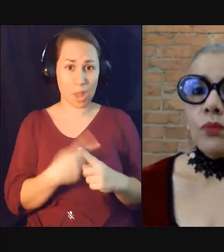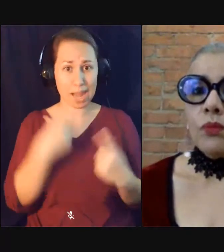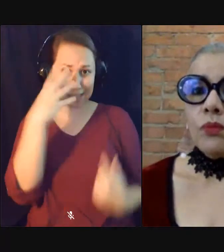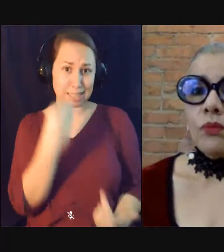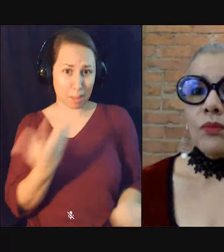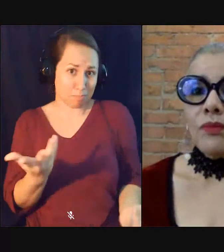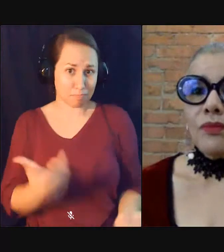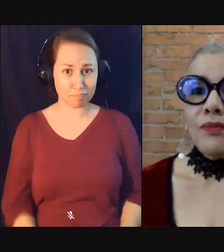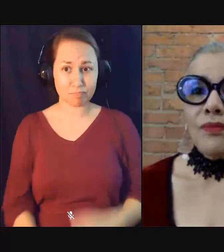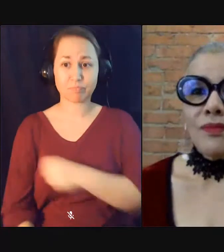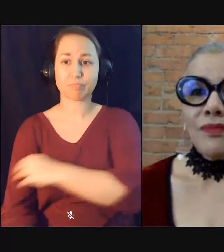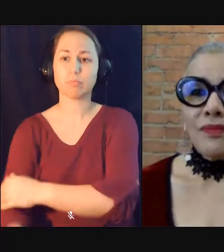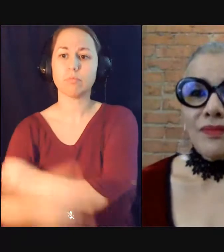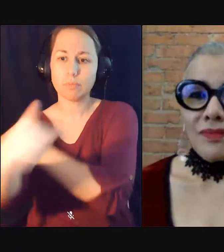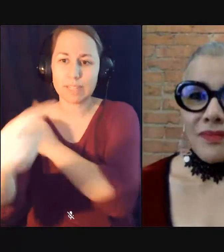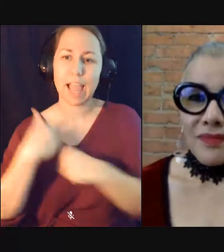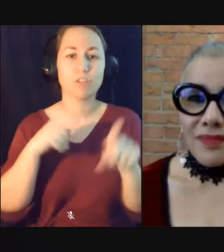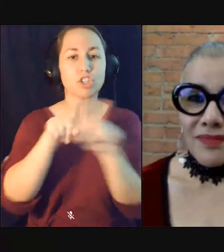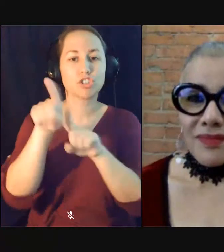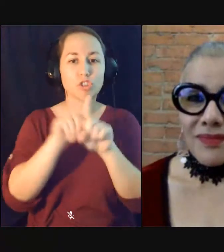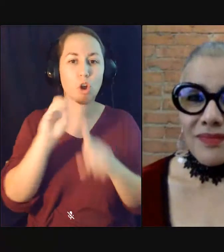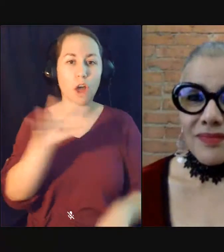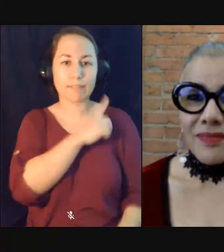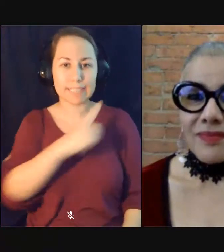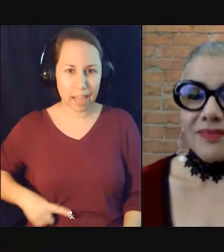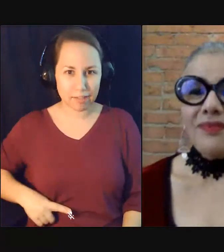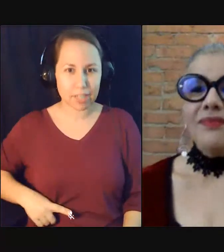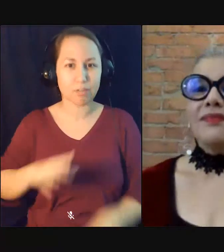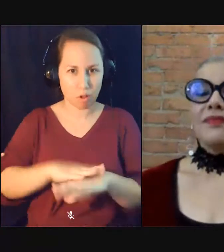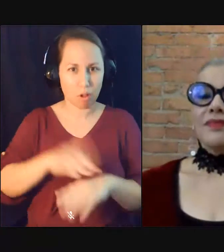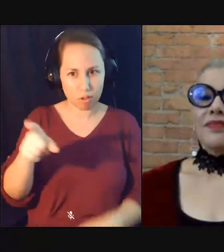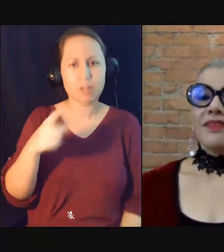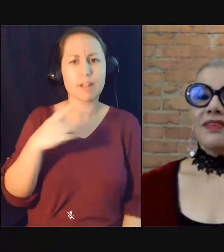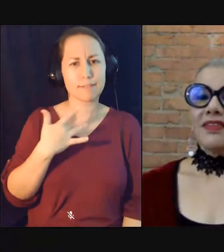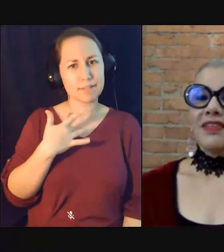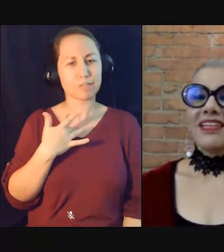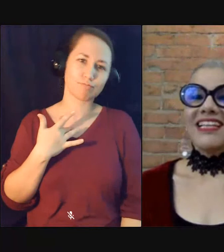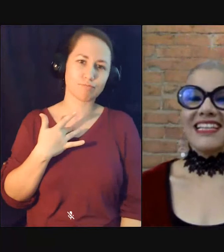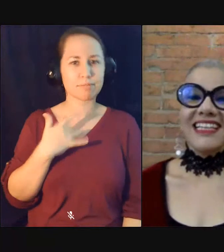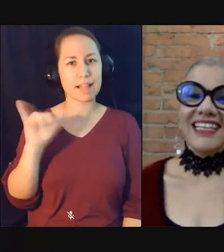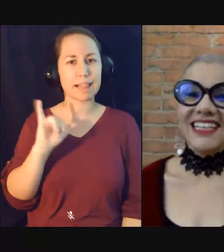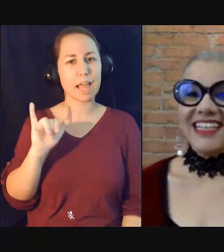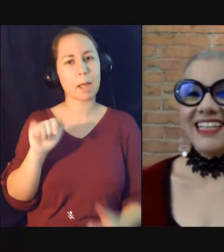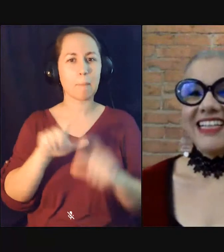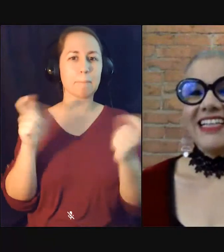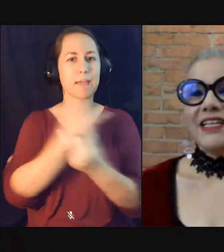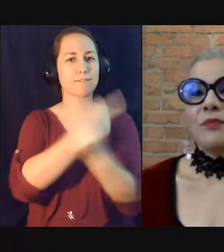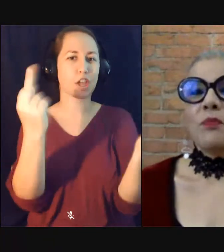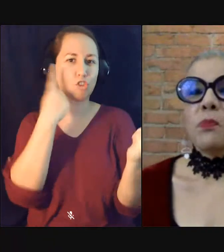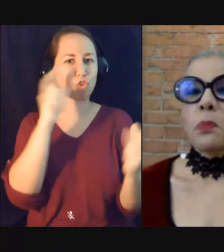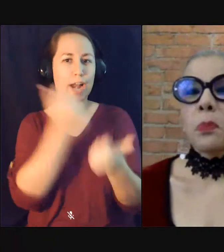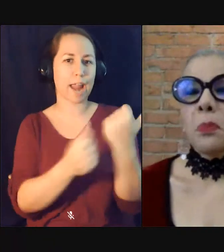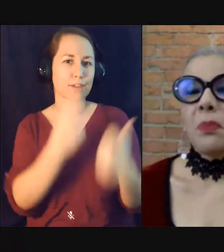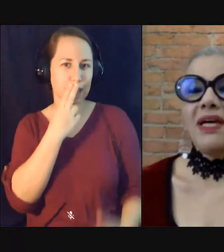one has a big old Star of David on it too. And that just feels like a big fuck you. Every single Nazi. It is 4